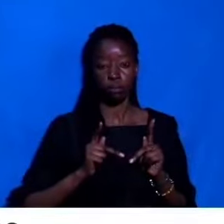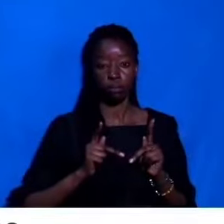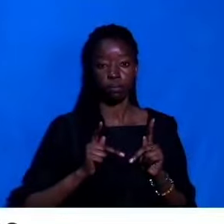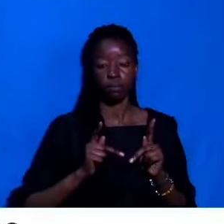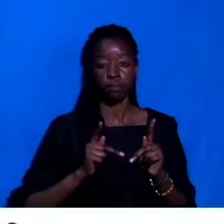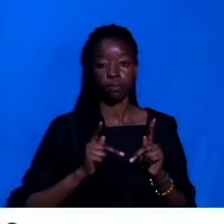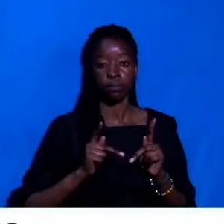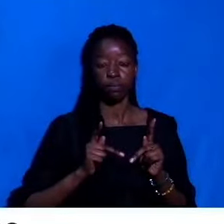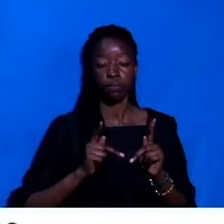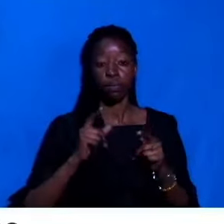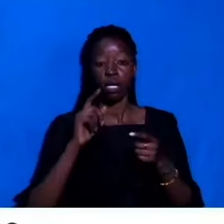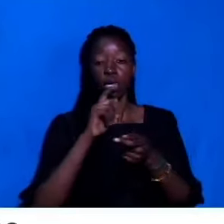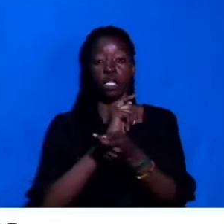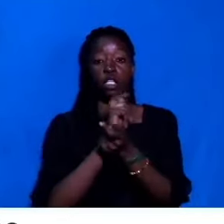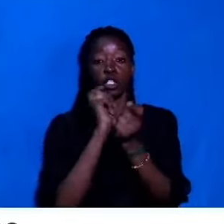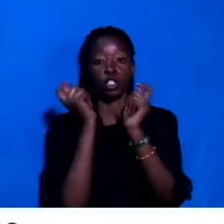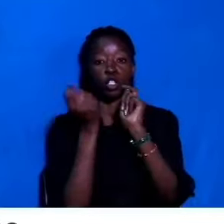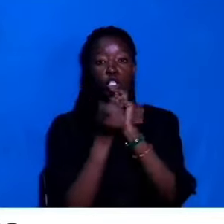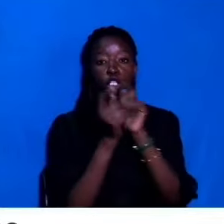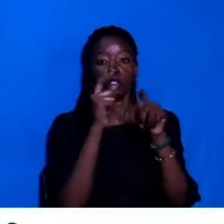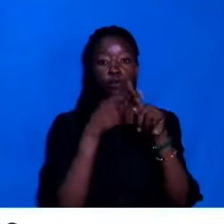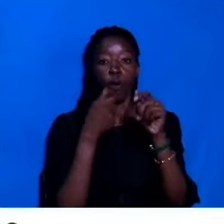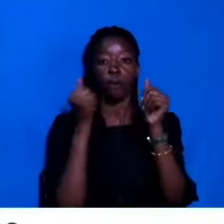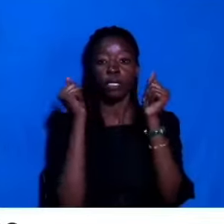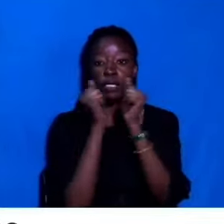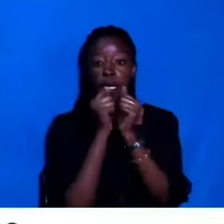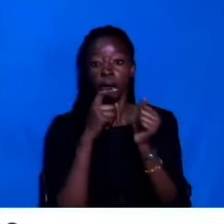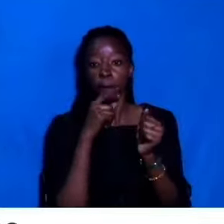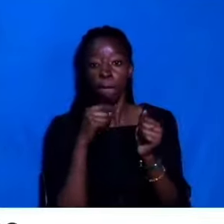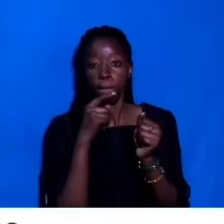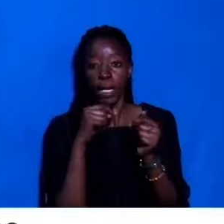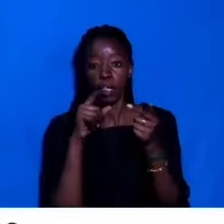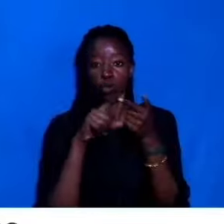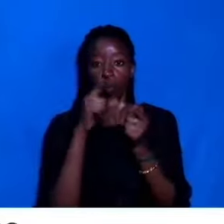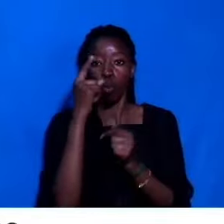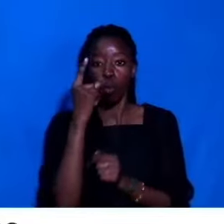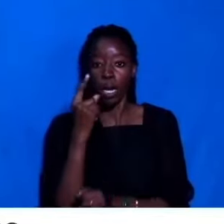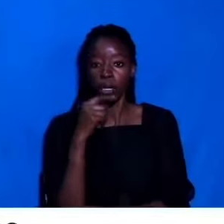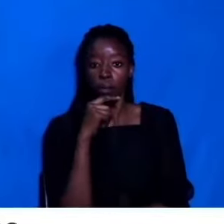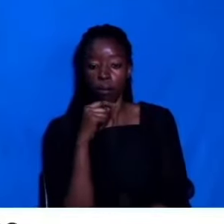address changes from 10 of them, 10 men, to one of them.